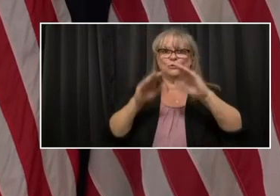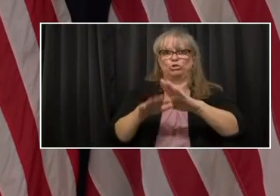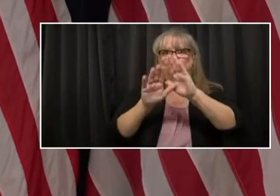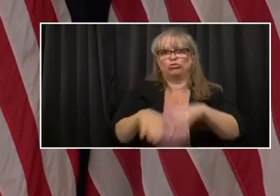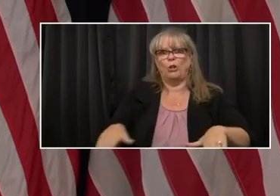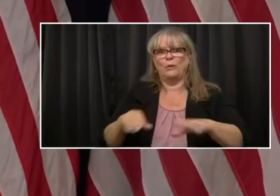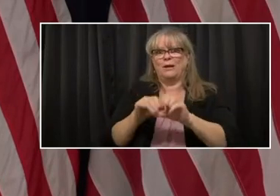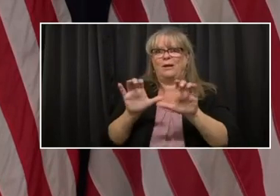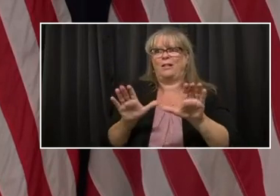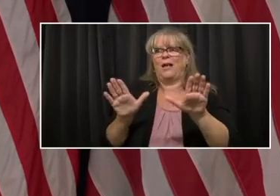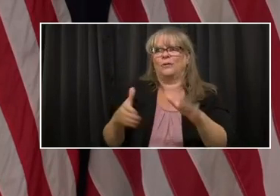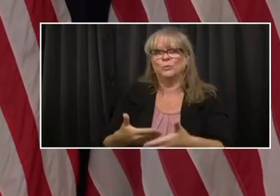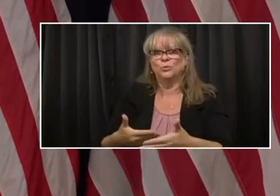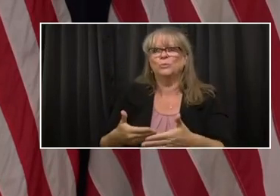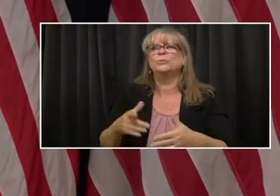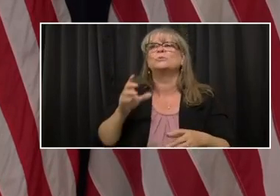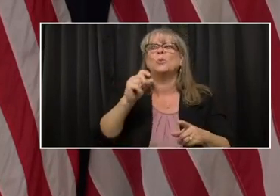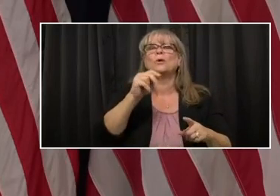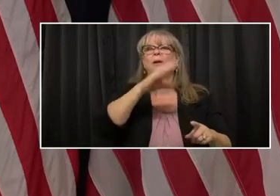isn't just about